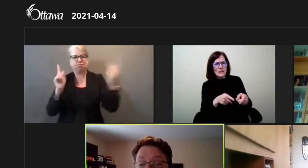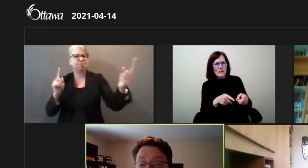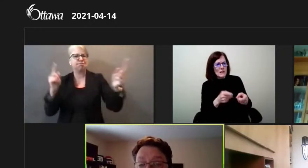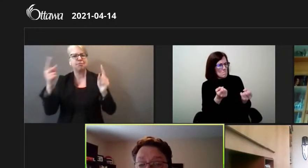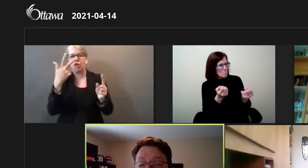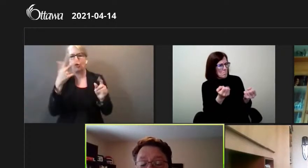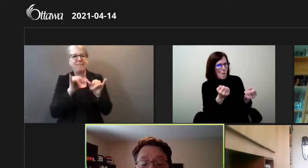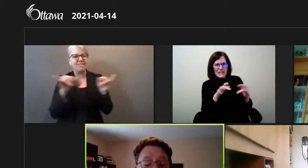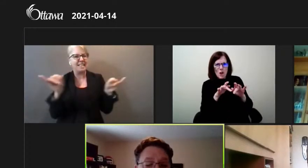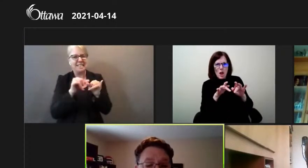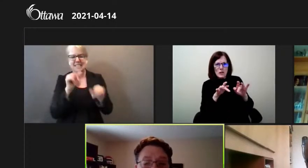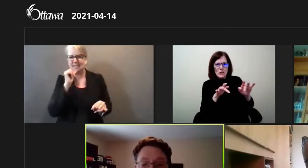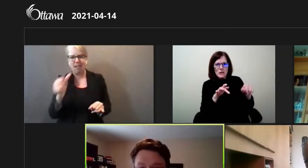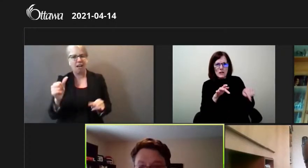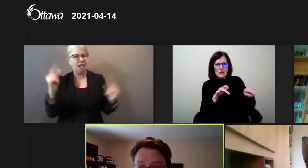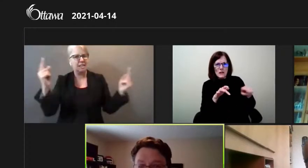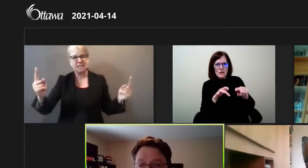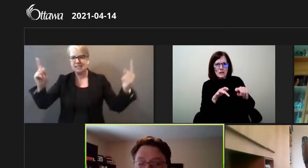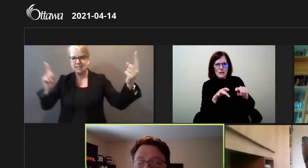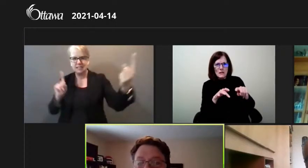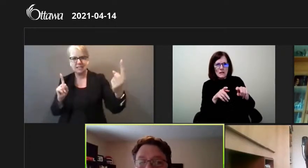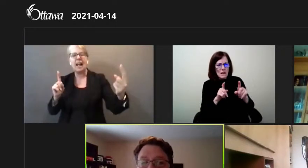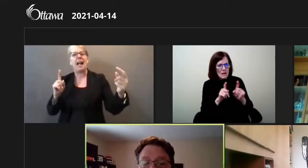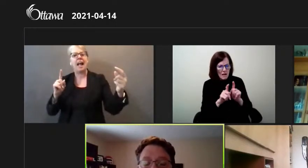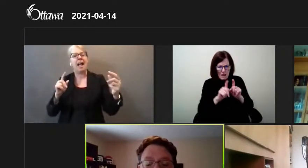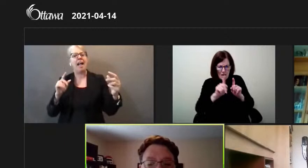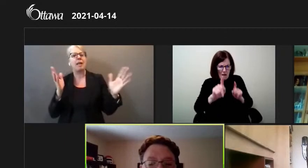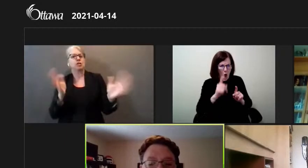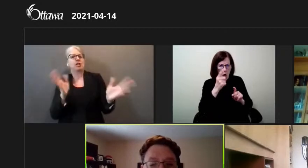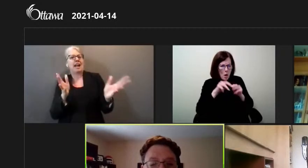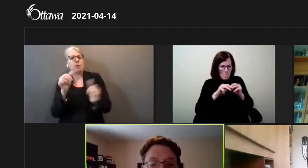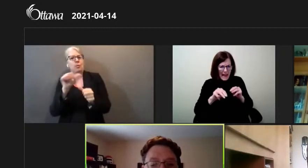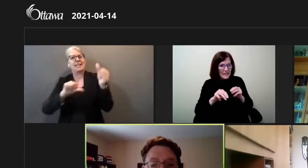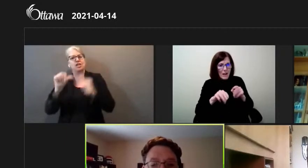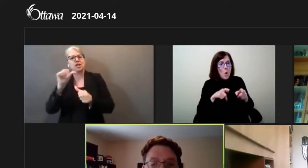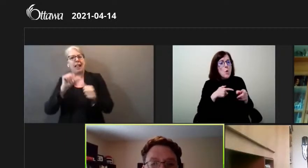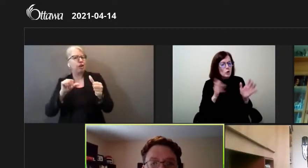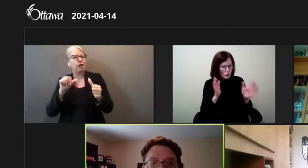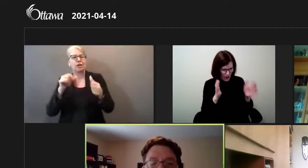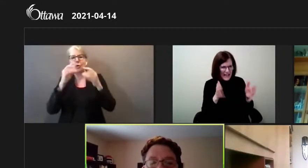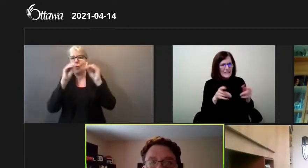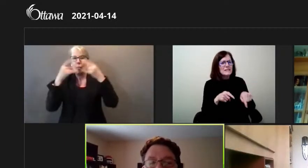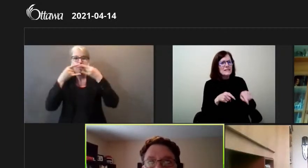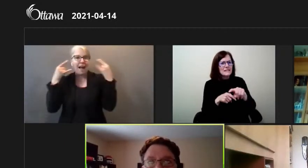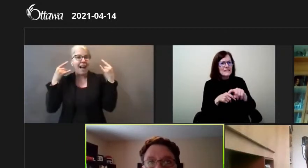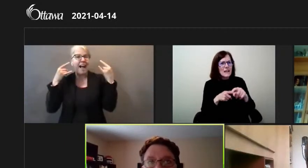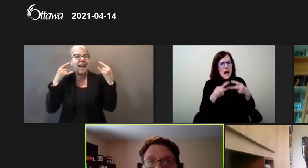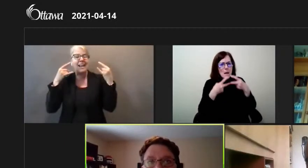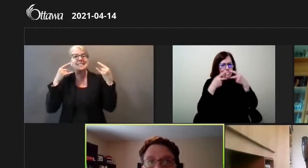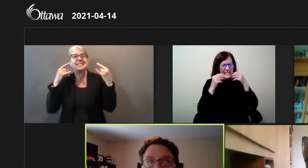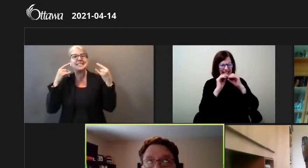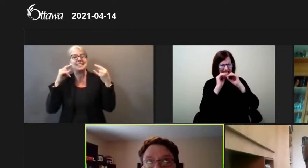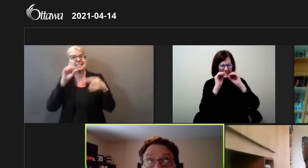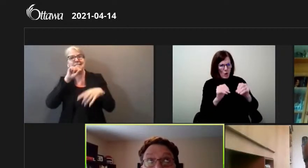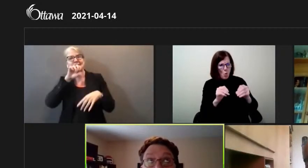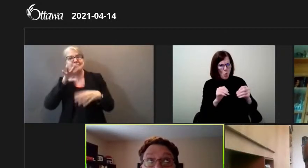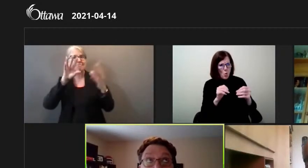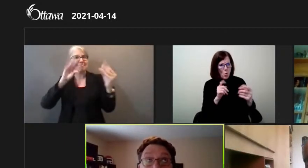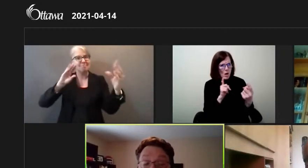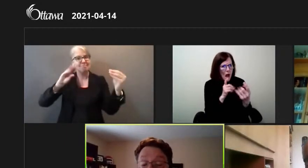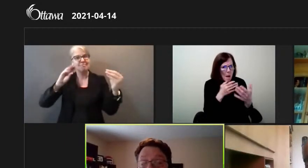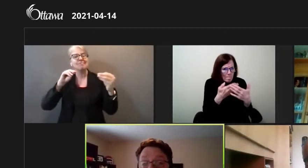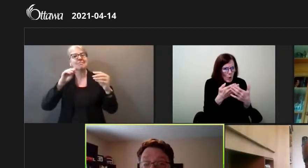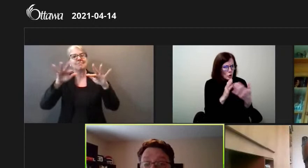person. And they were talking to each other, you know, into each other's faces, no masks. And what I would say is that even though